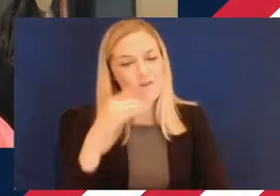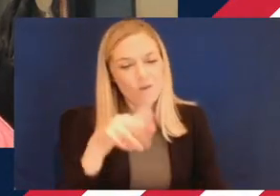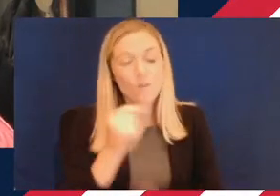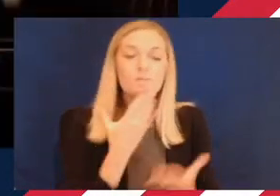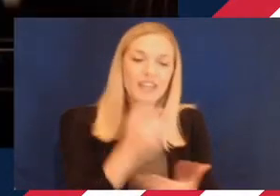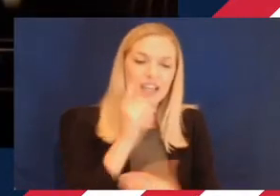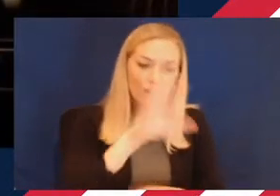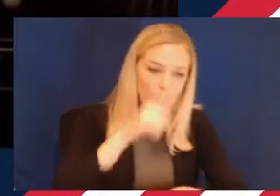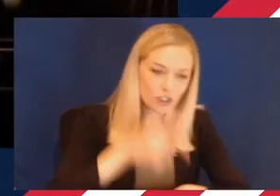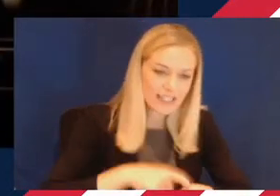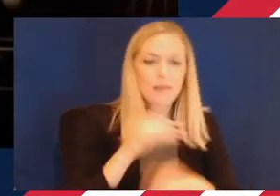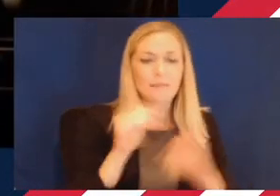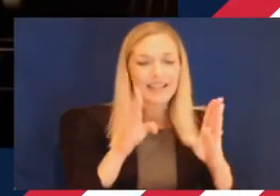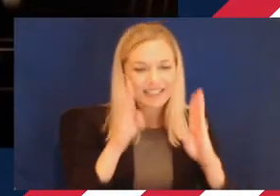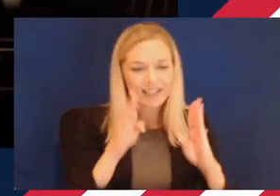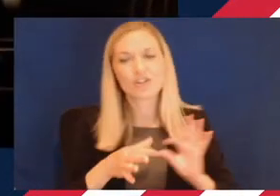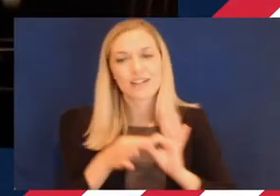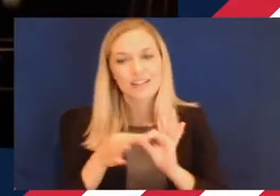Solidarity.